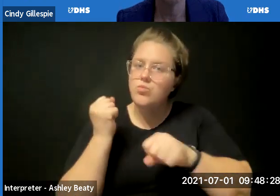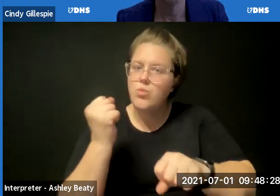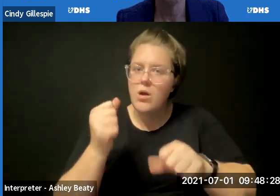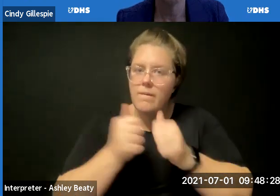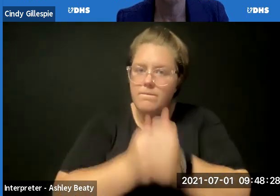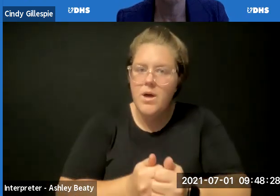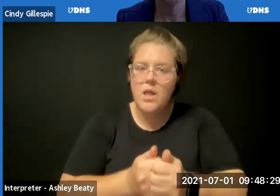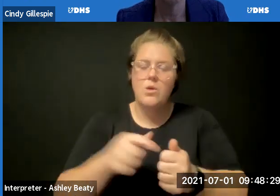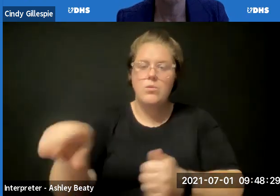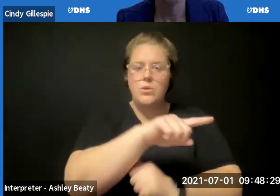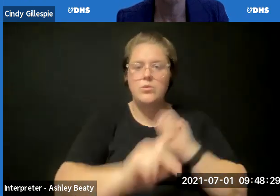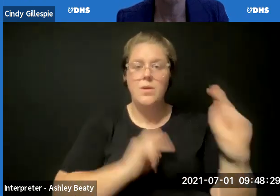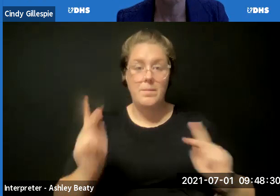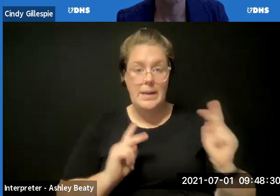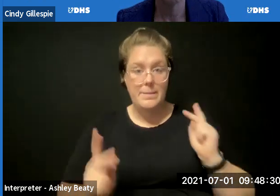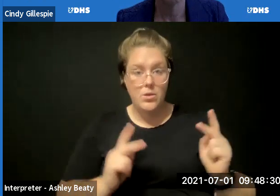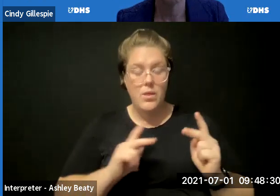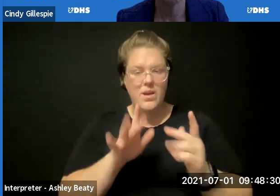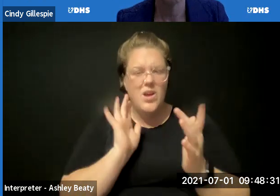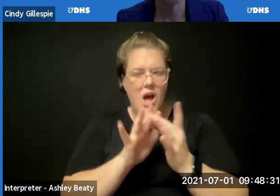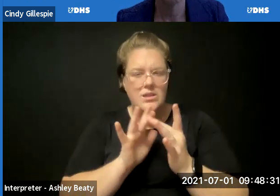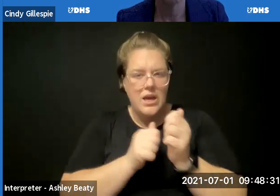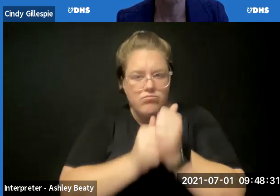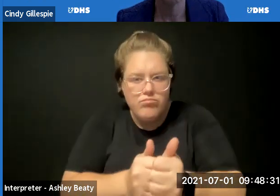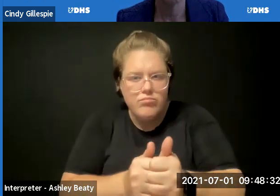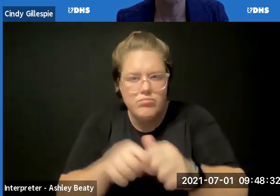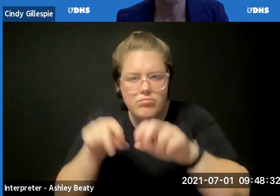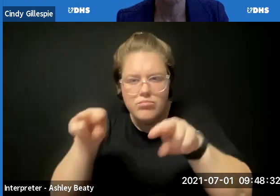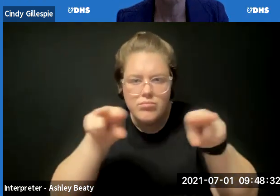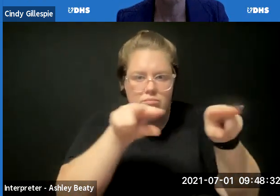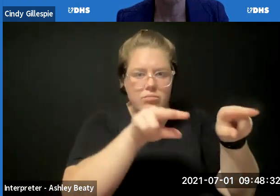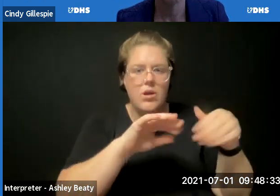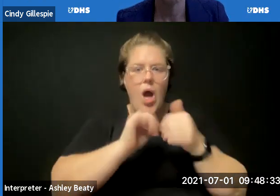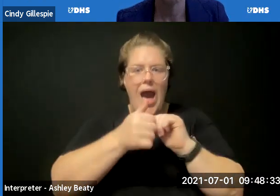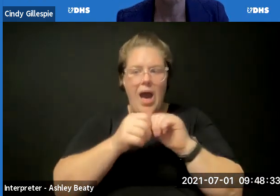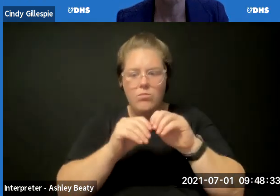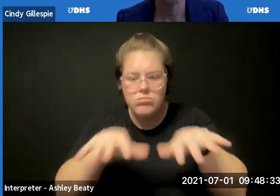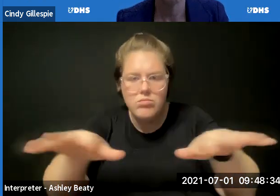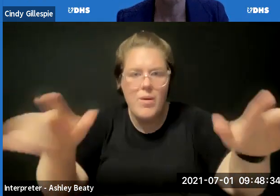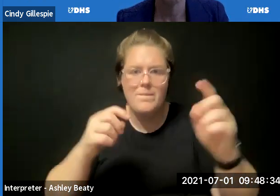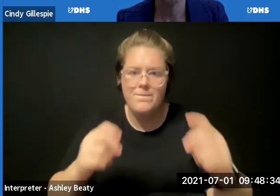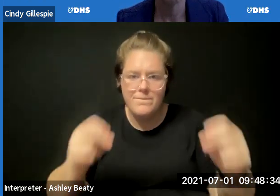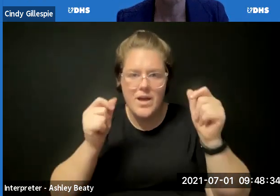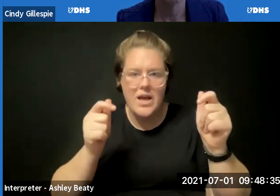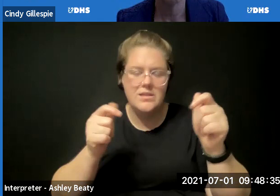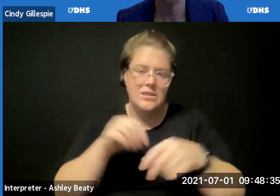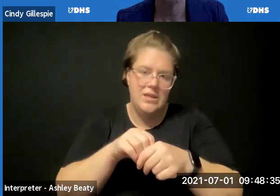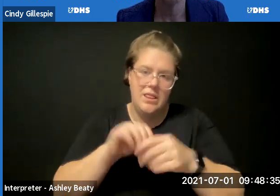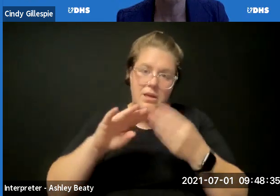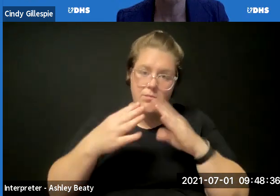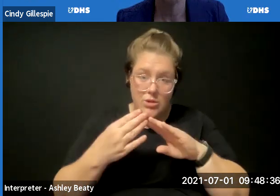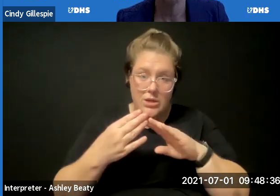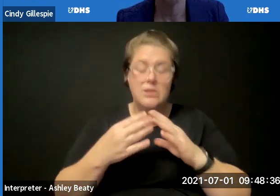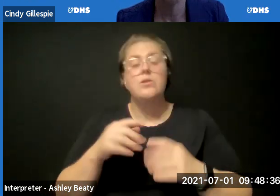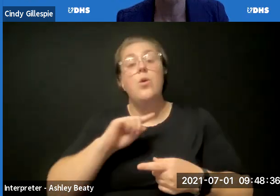try to understand how this was going about, how it was being transmitted so quickly and go through these communities. And